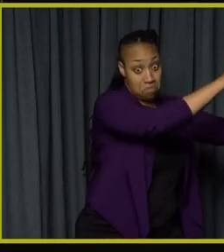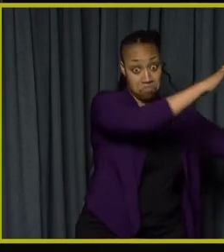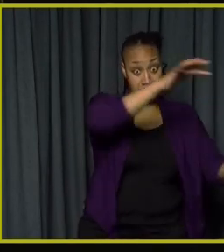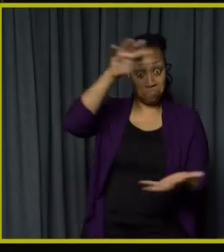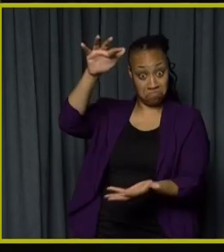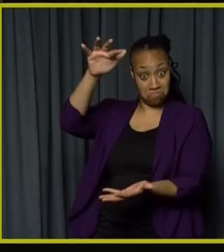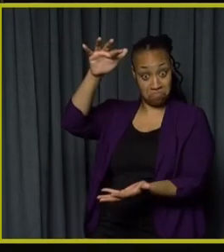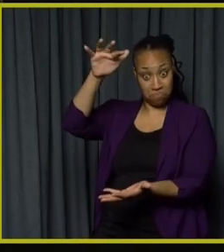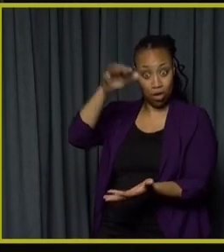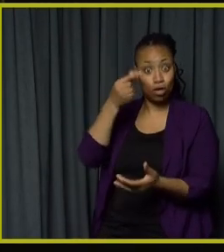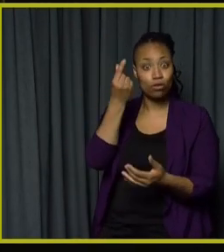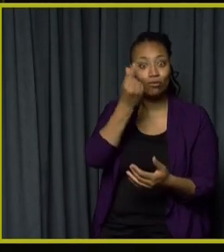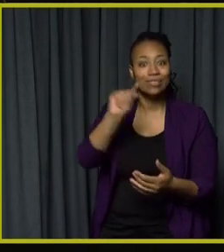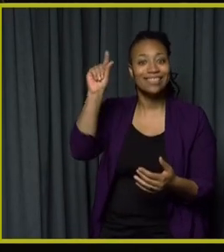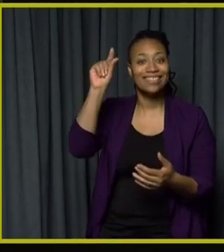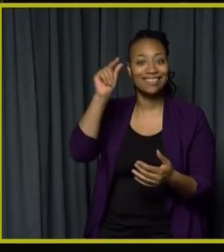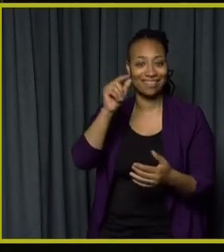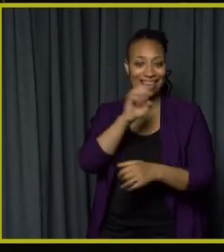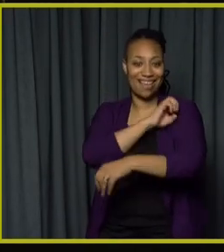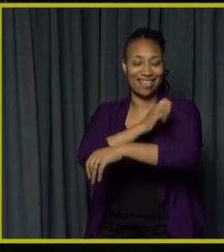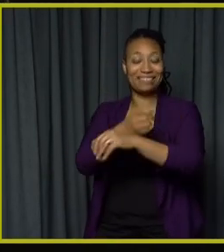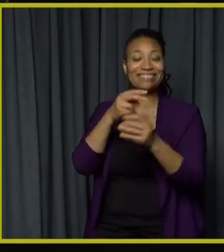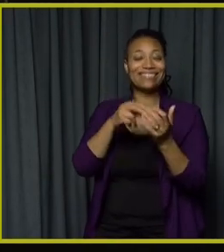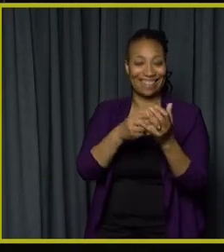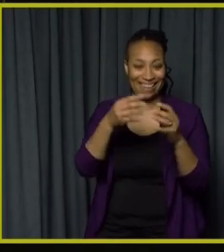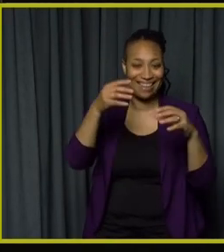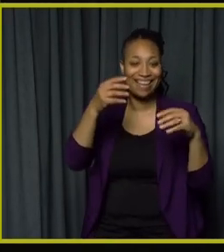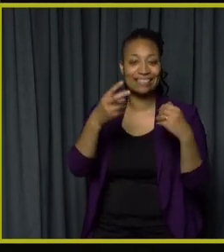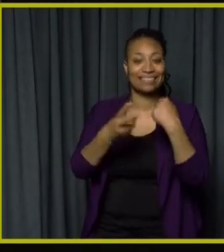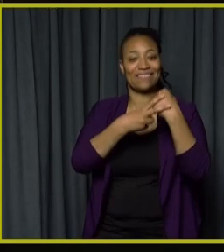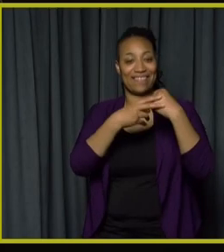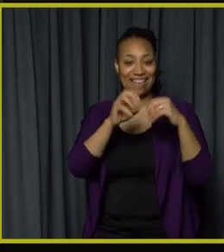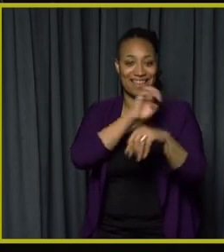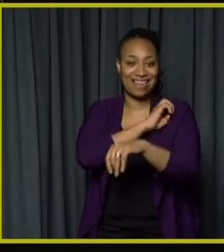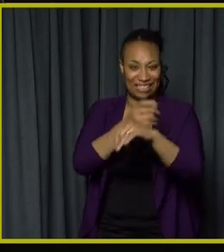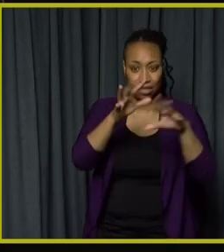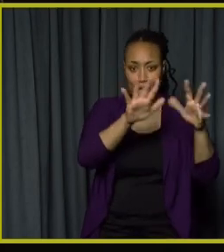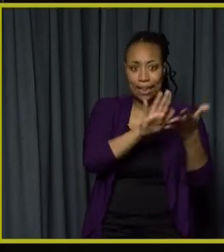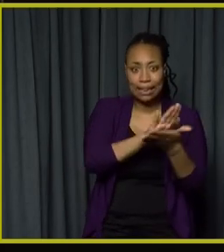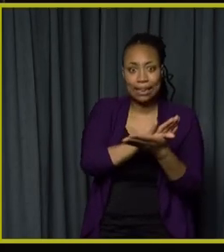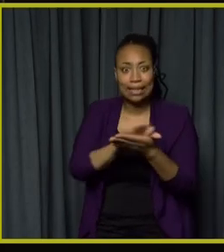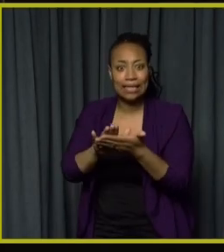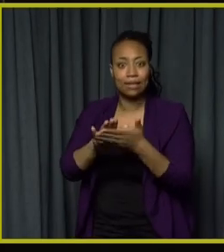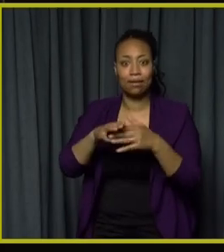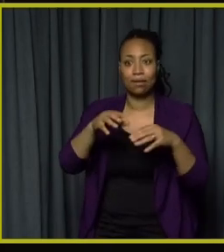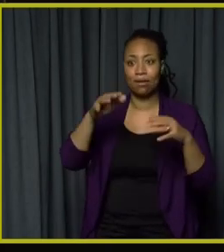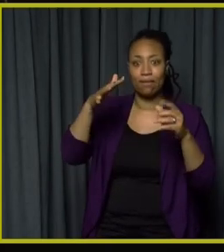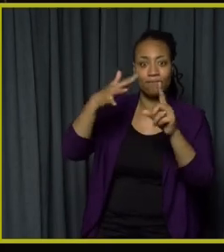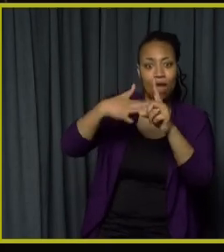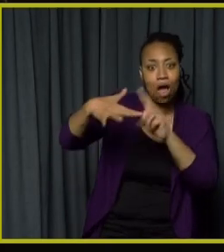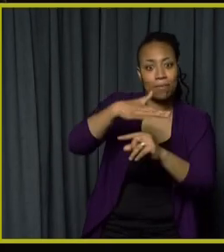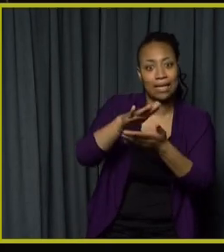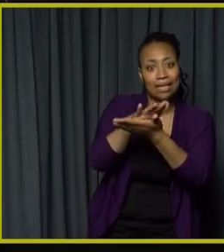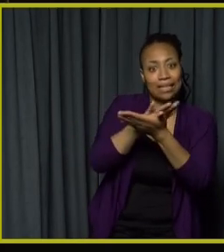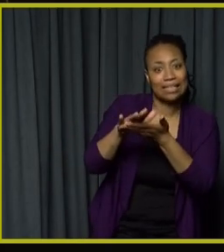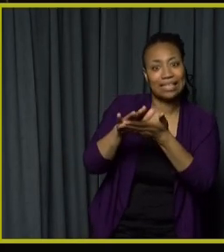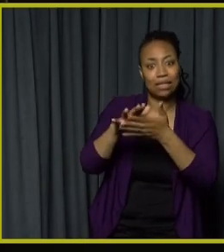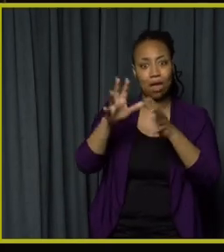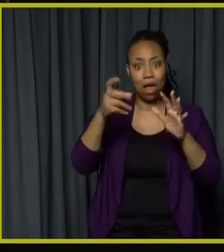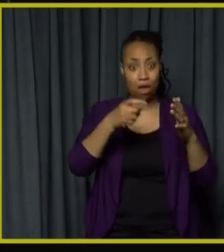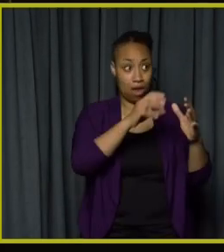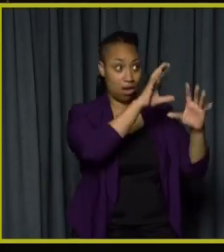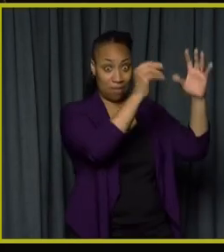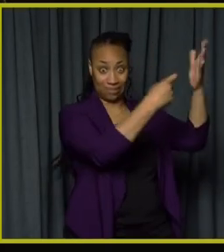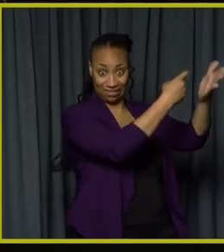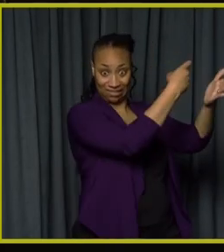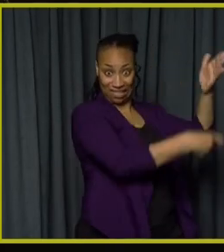nearly $2 trillion to spare. If we restore the corporate tax rate to what it was before the Trump tax cuts,